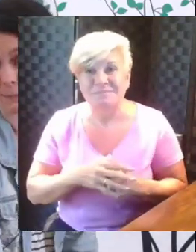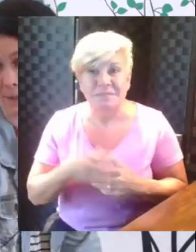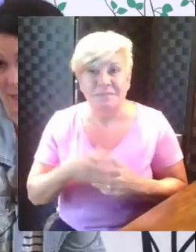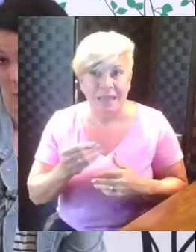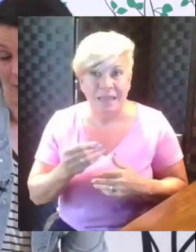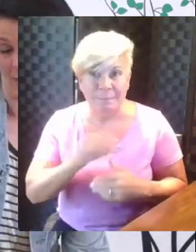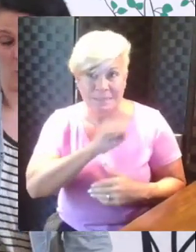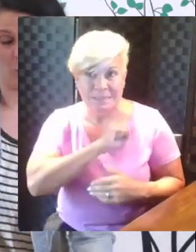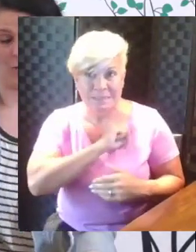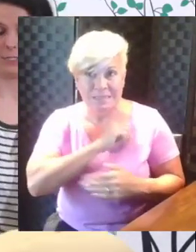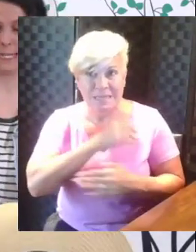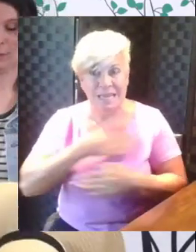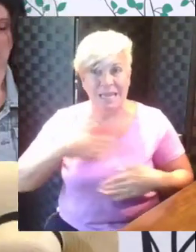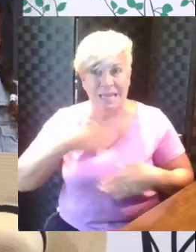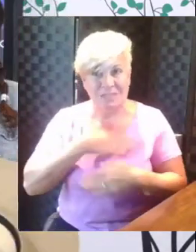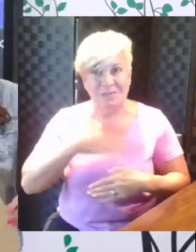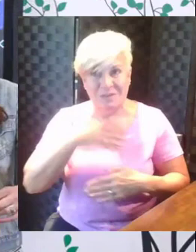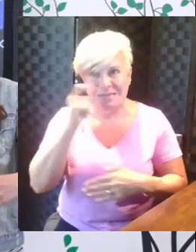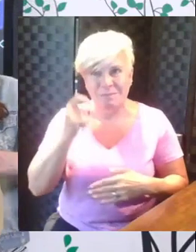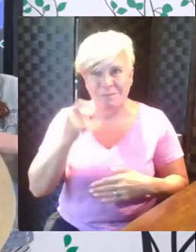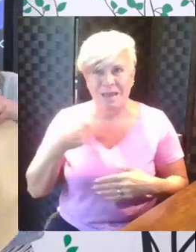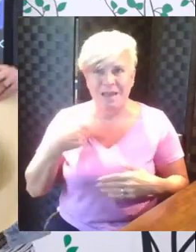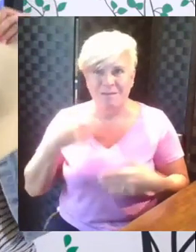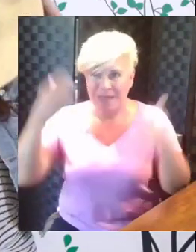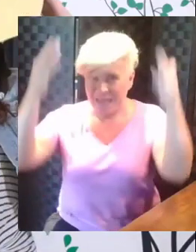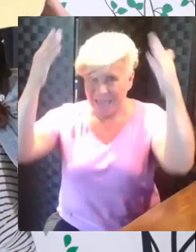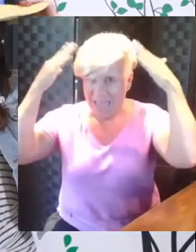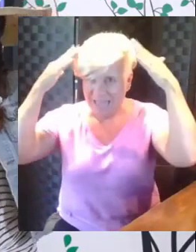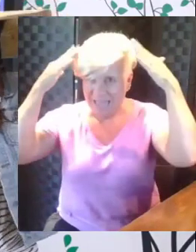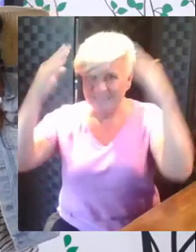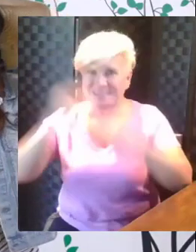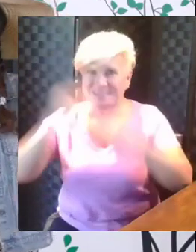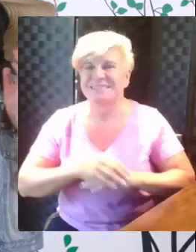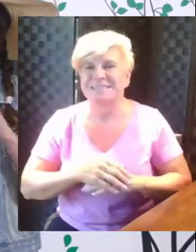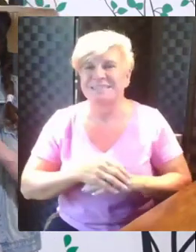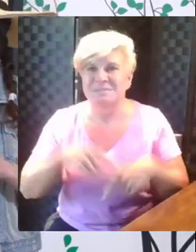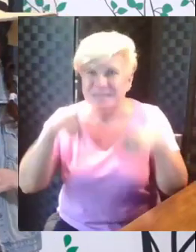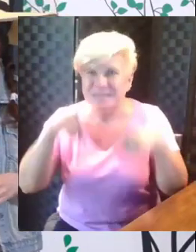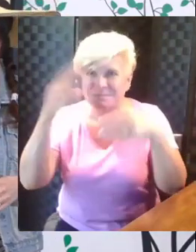And Mrs. Smithy's going to enjoy her summer. I've got my hat